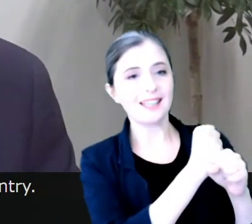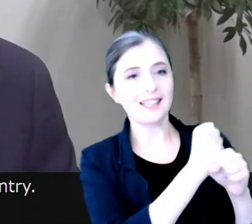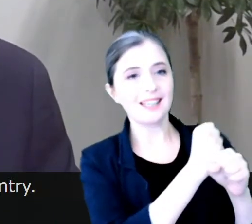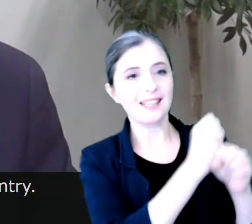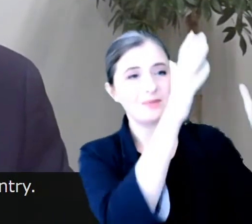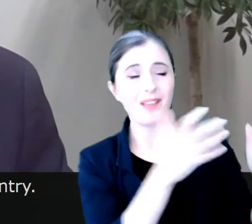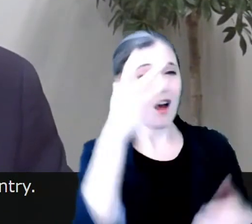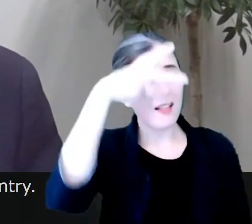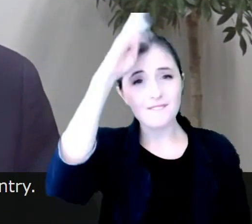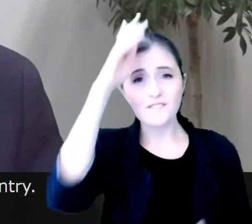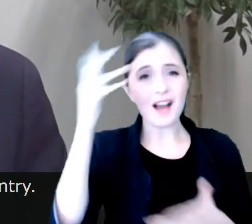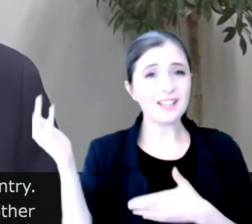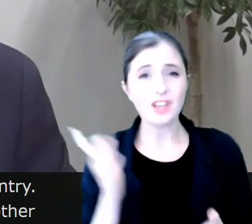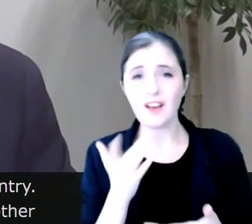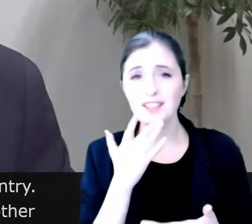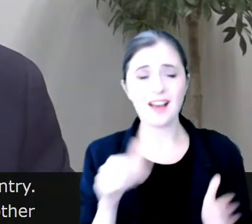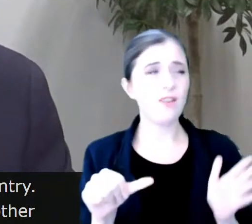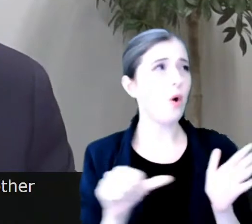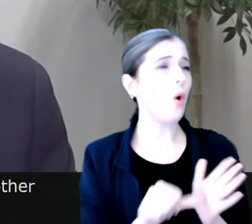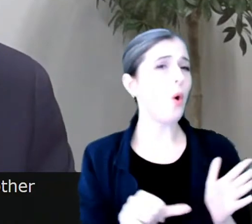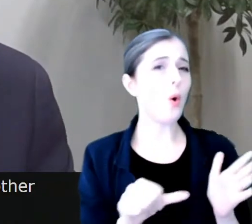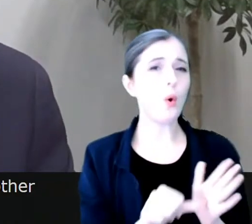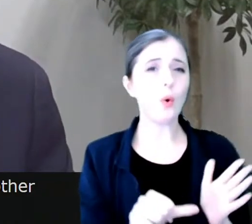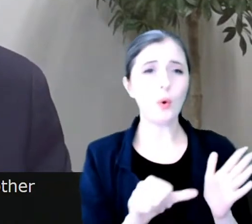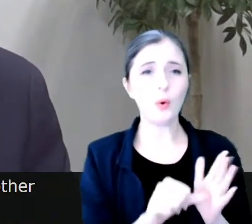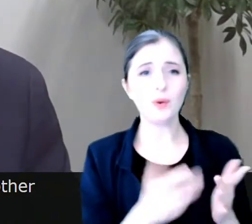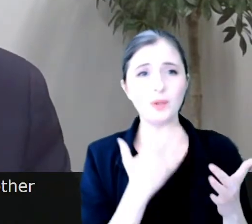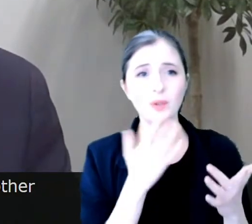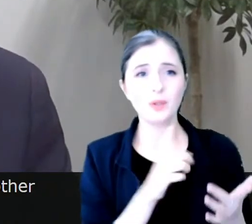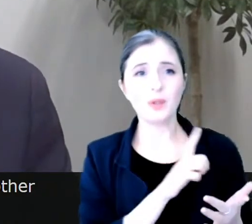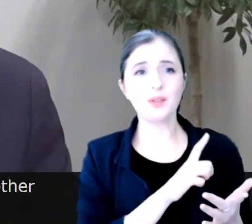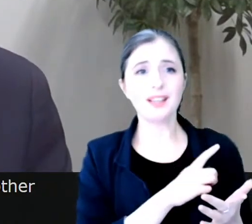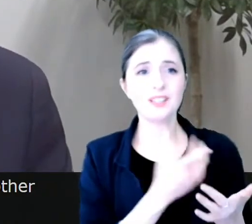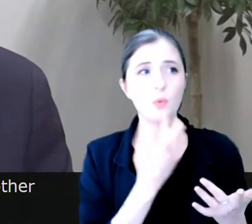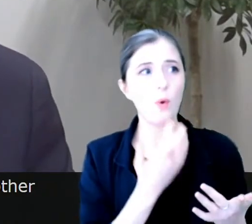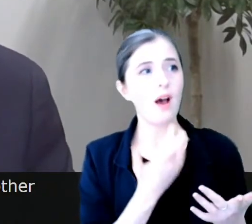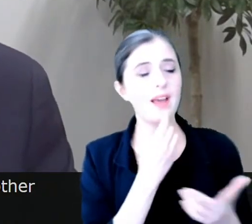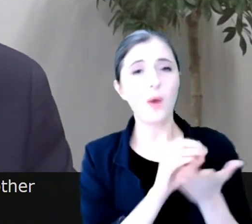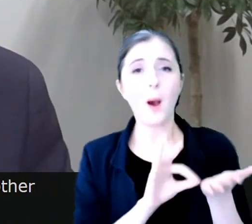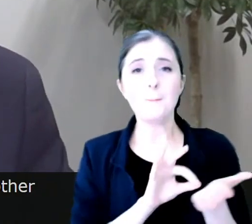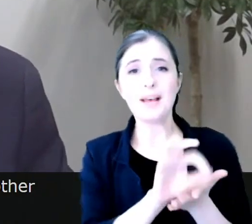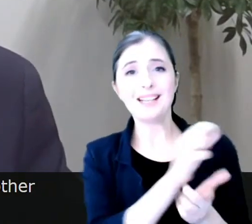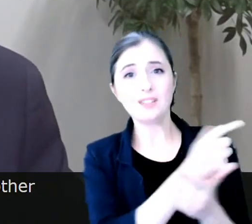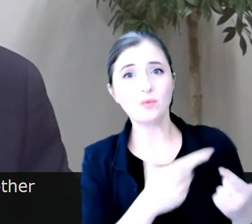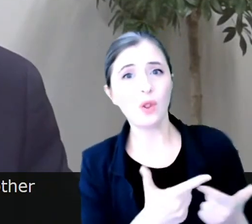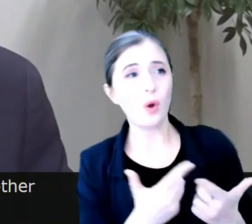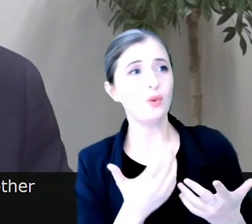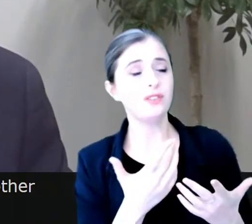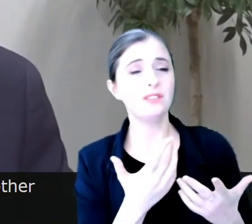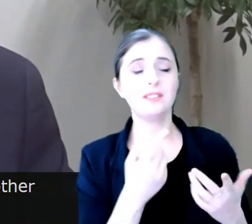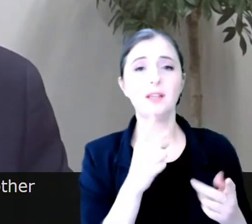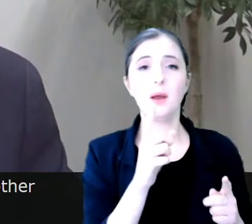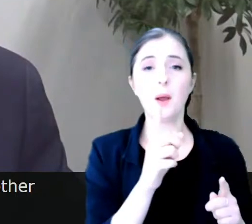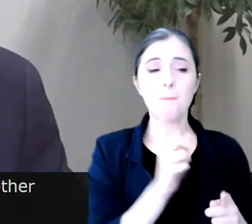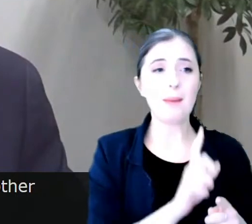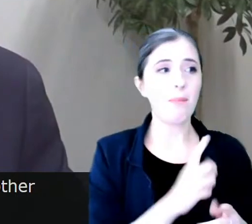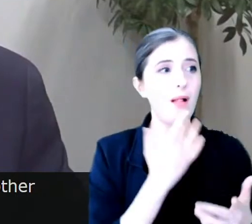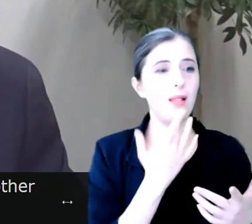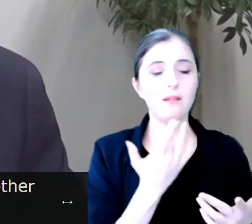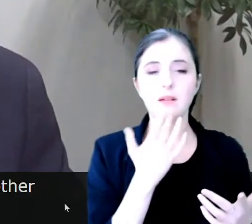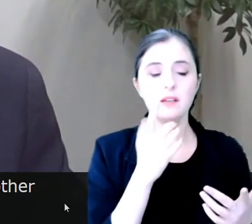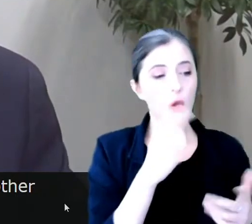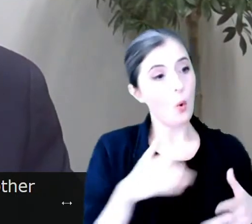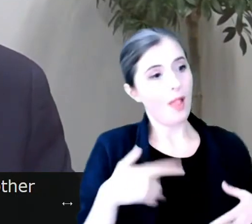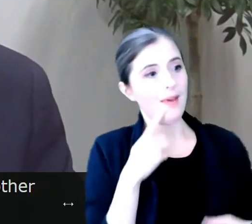seeing leaseholders paying exorbitant amounts in waking watches, but also not being able to sleep at night because they're worried they live in a